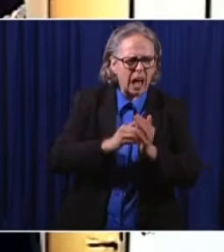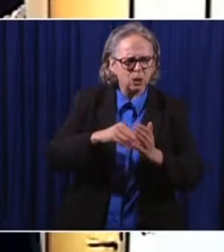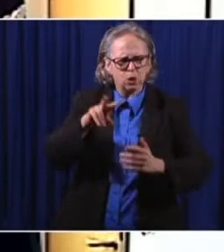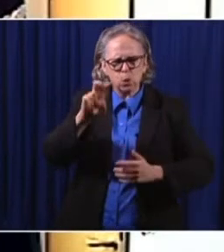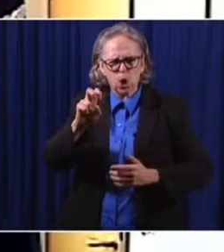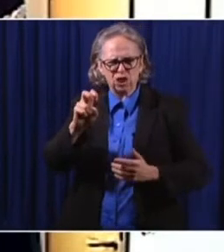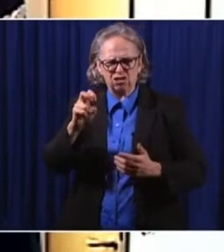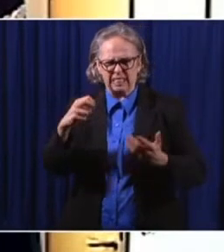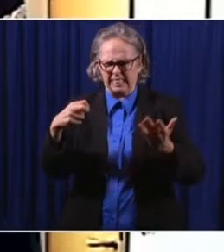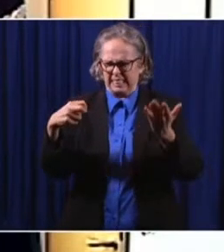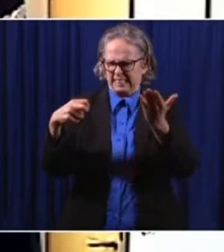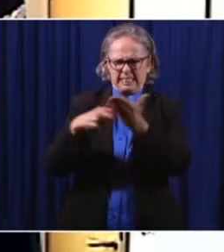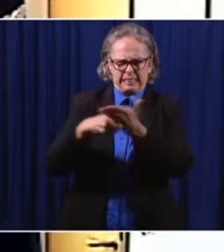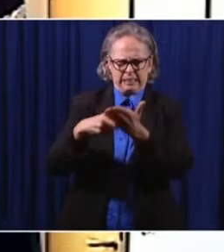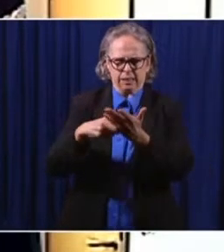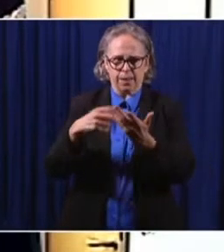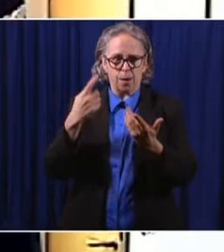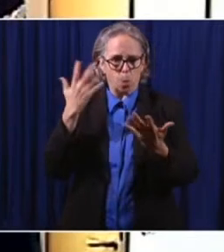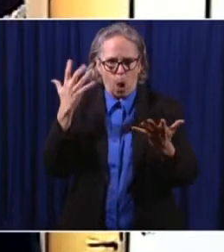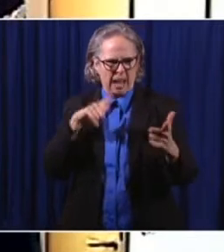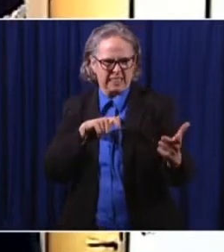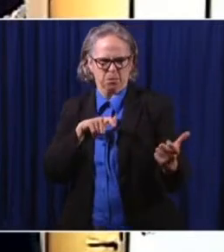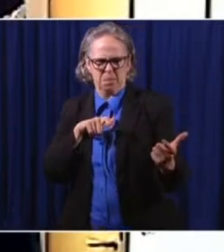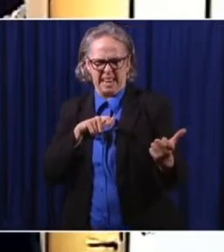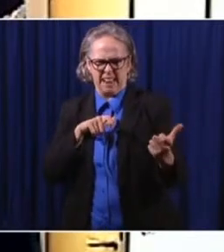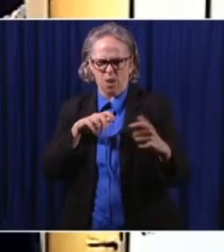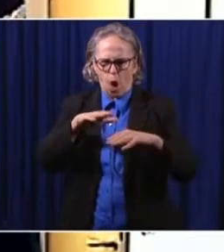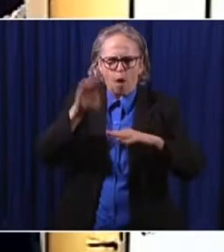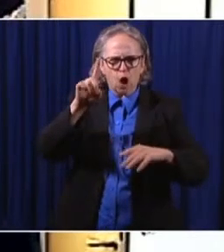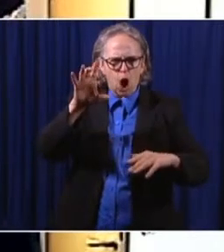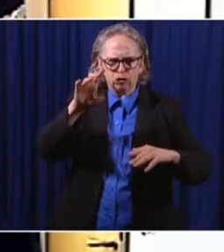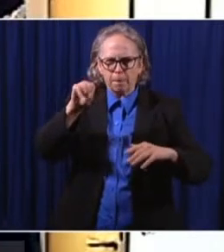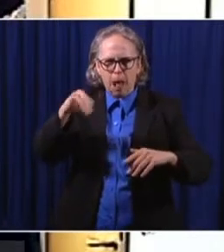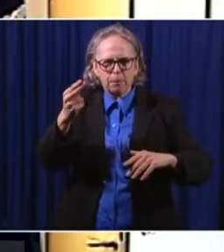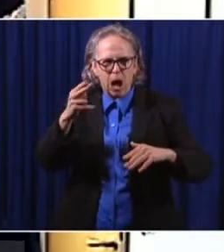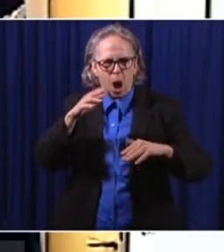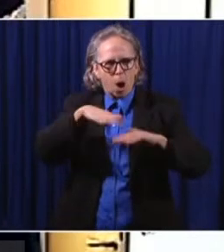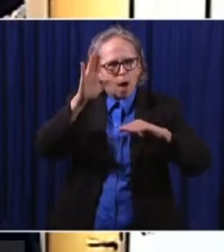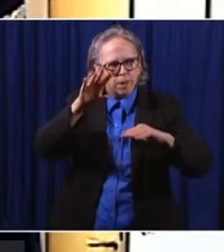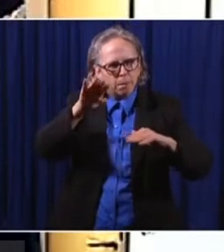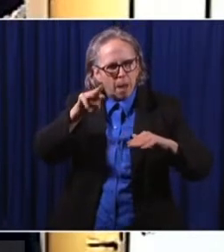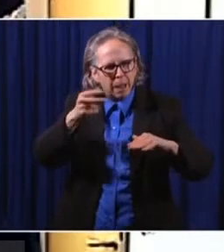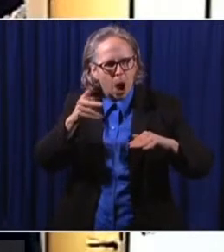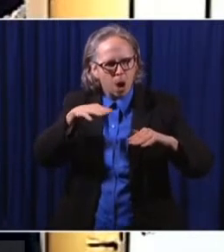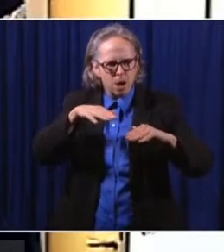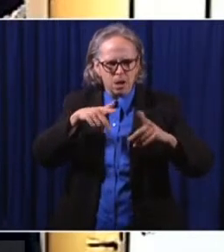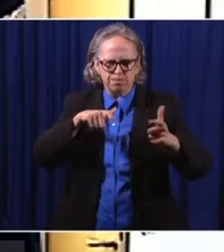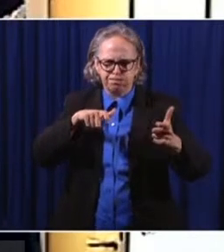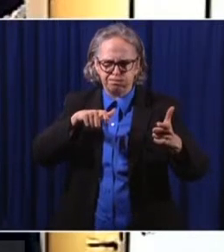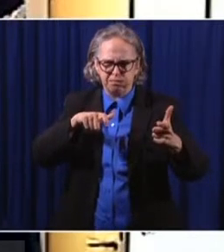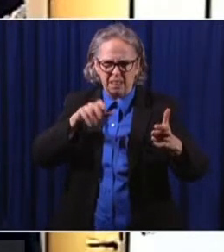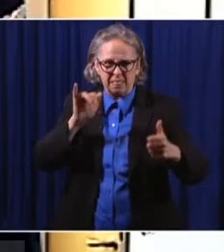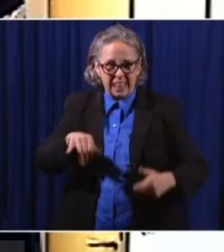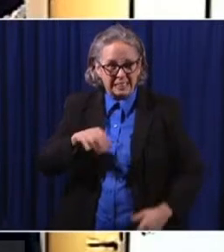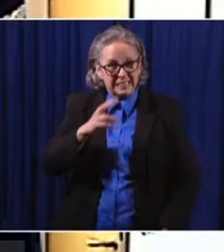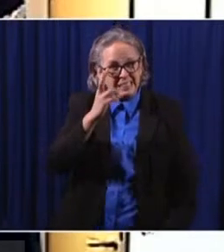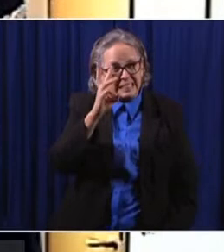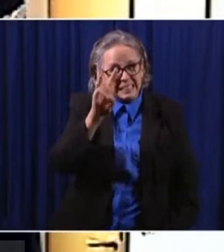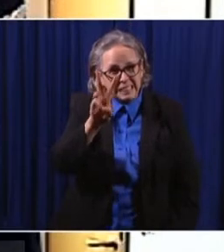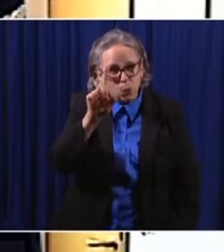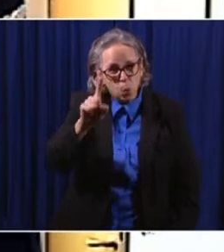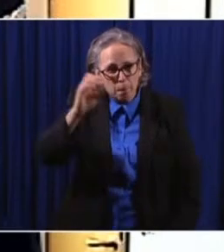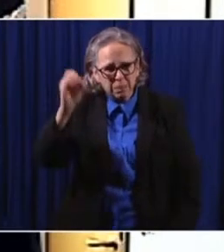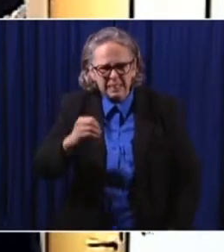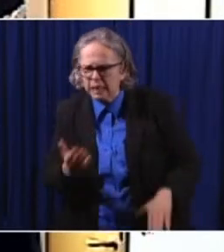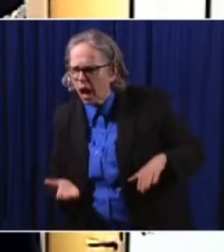on Ohio's roadways. That is a 61% increase when compared to the same time period in 2019.